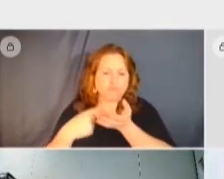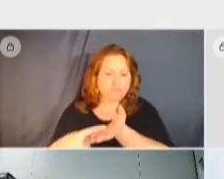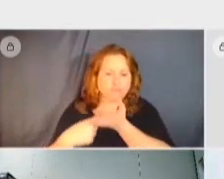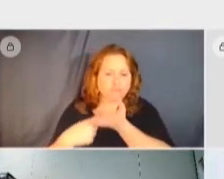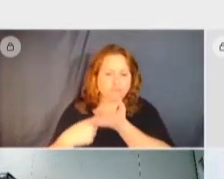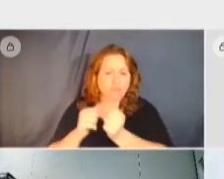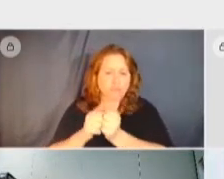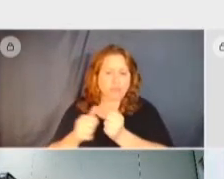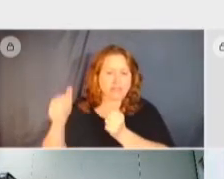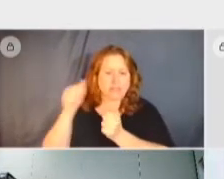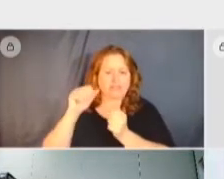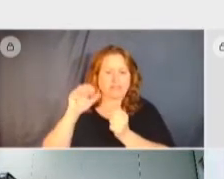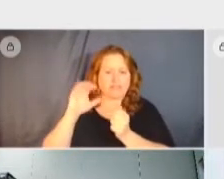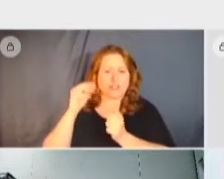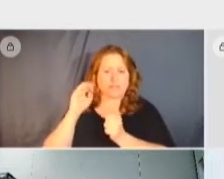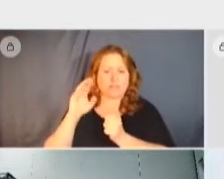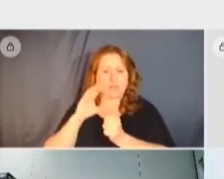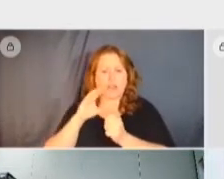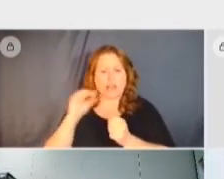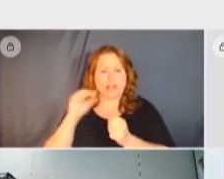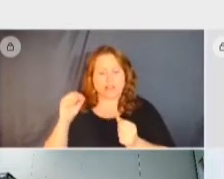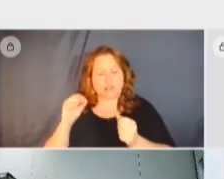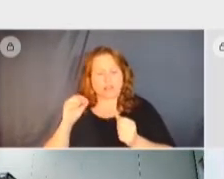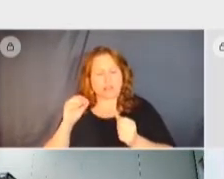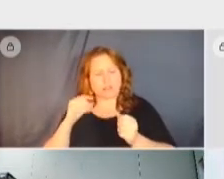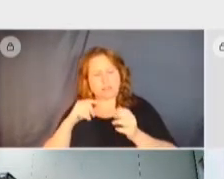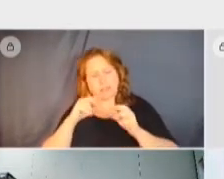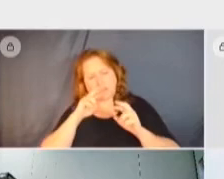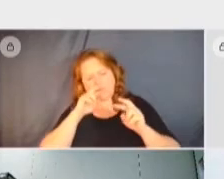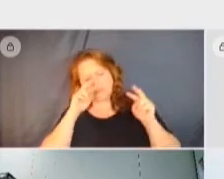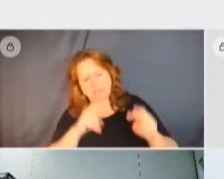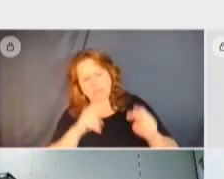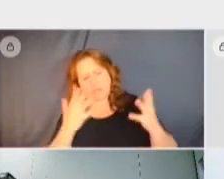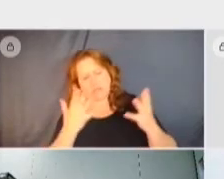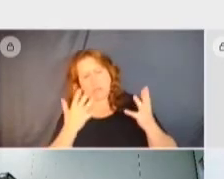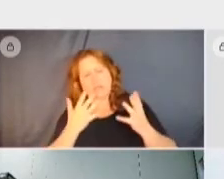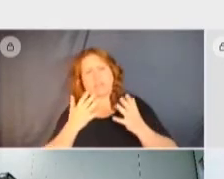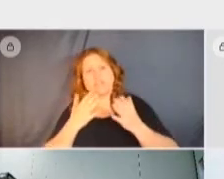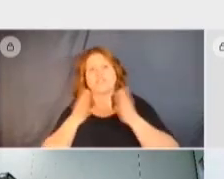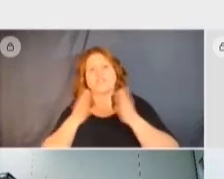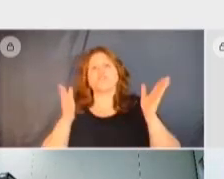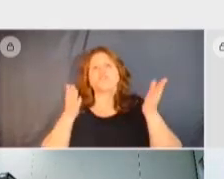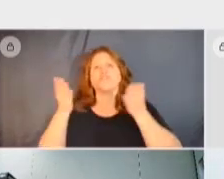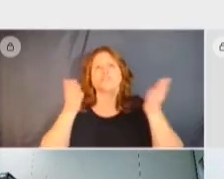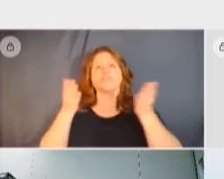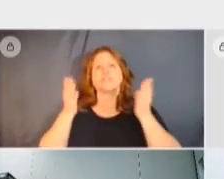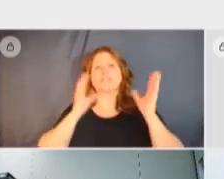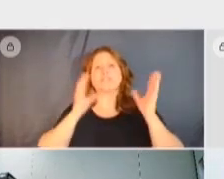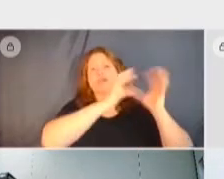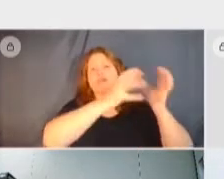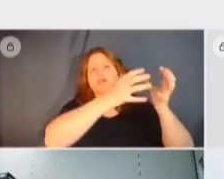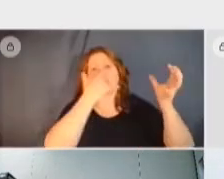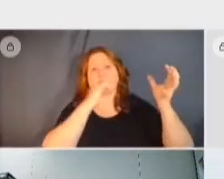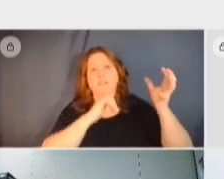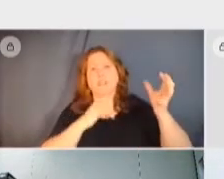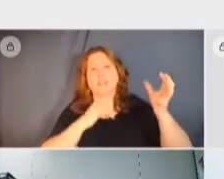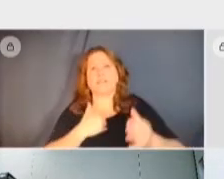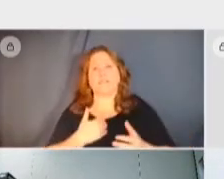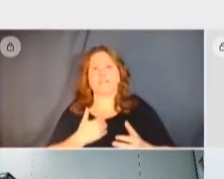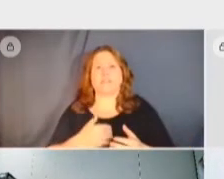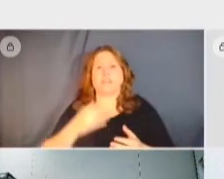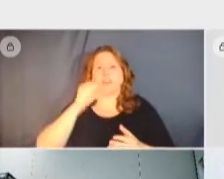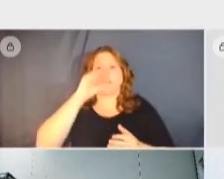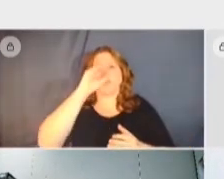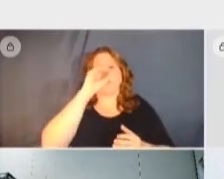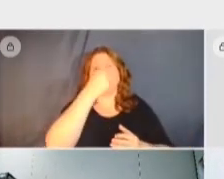Todd and I have a follow-up meeting with OGS scheduled for Monday, April 26th, to